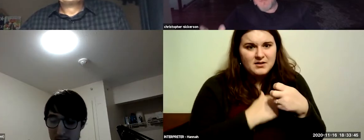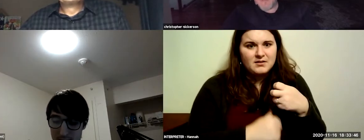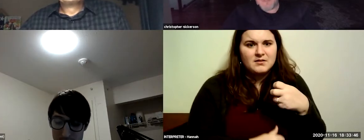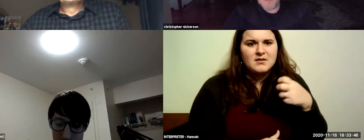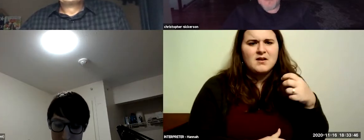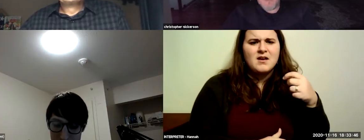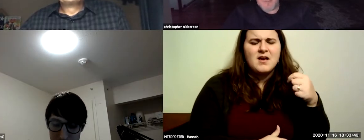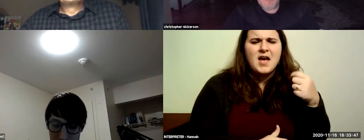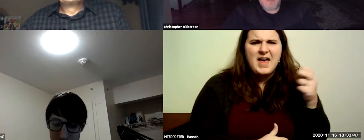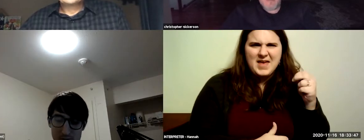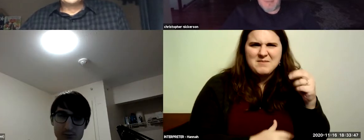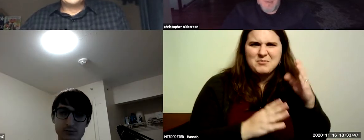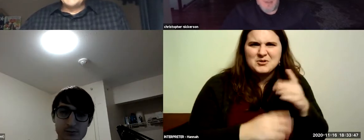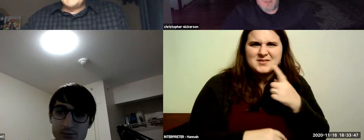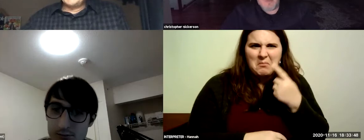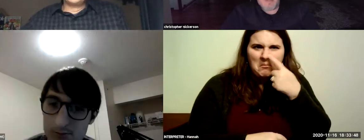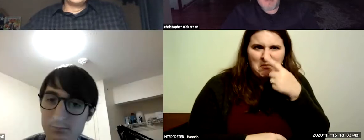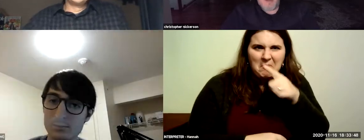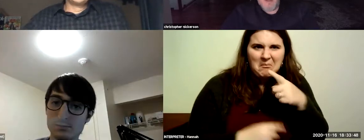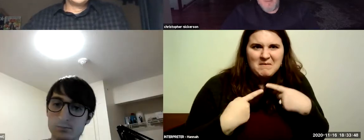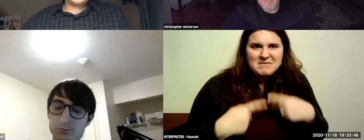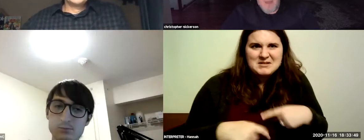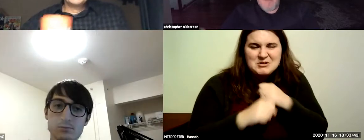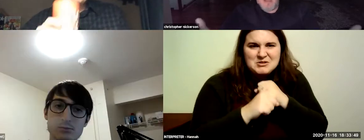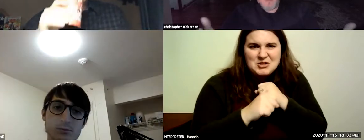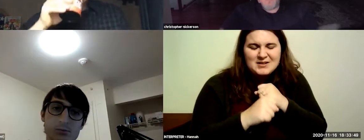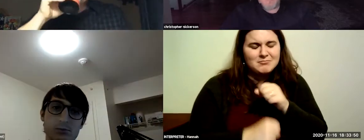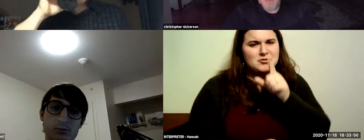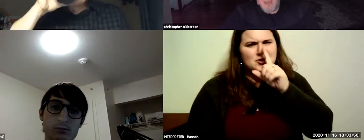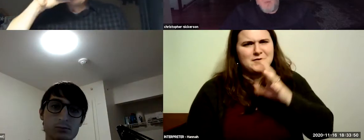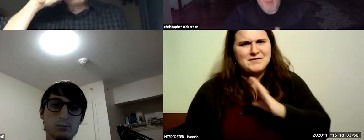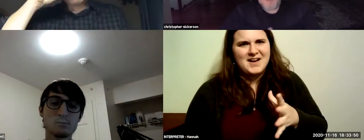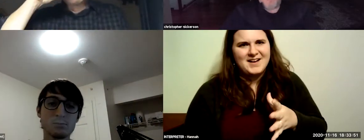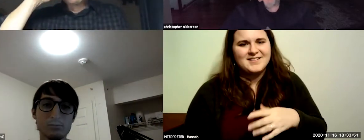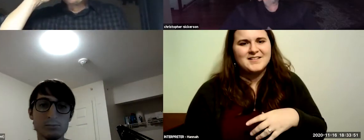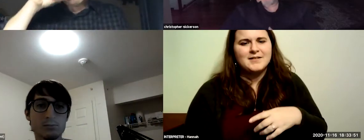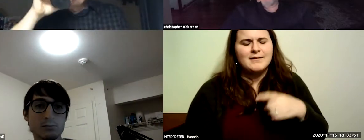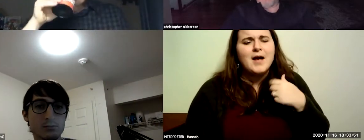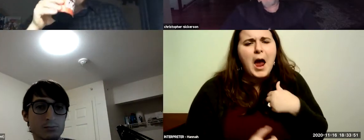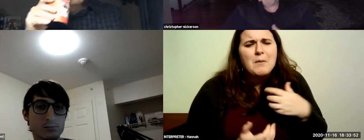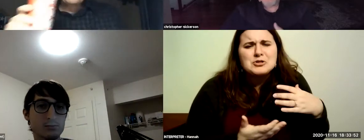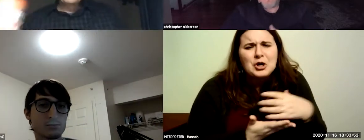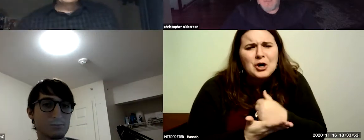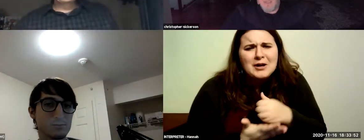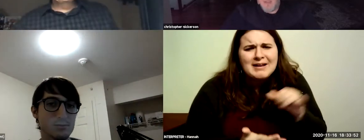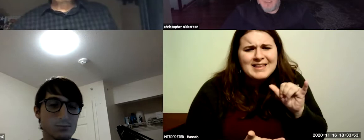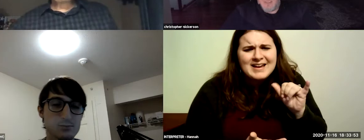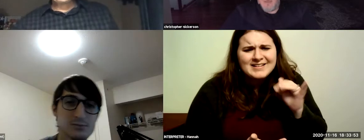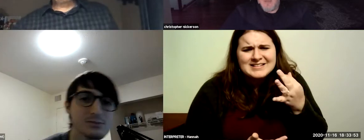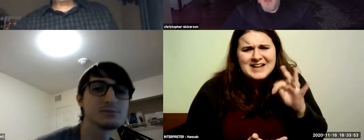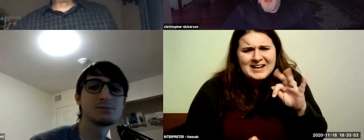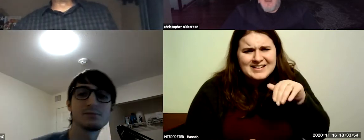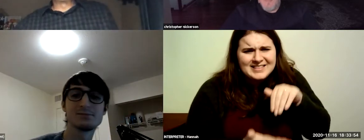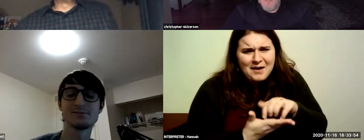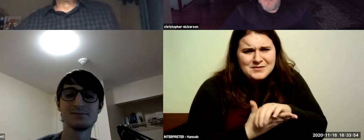could do the physical security stuff too. And I was like, yeah, sure. It sounds great. Now, mind you, I was making a whopping like $19,000 a